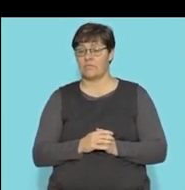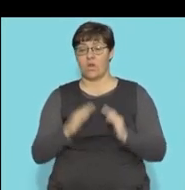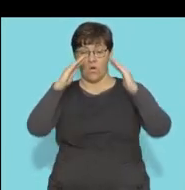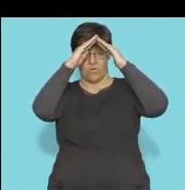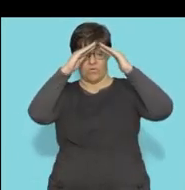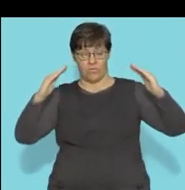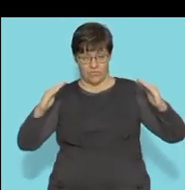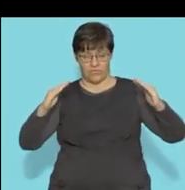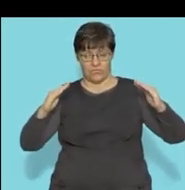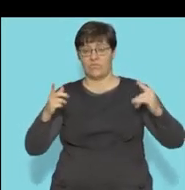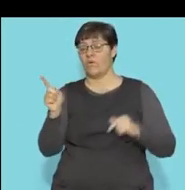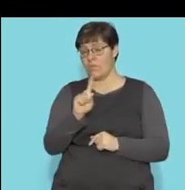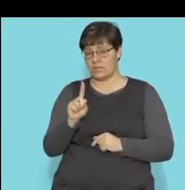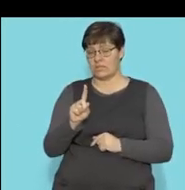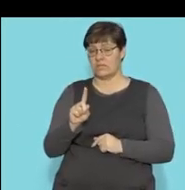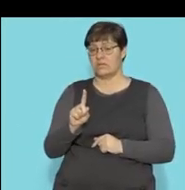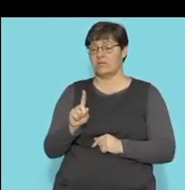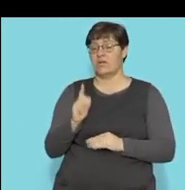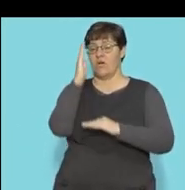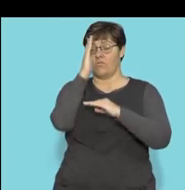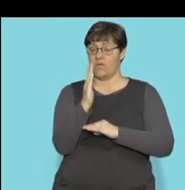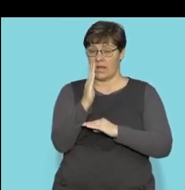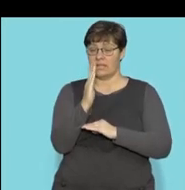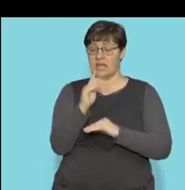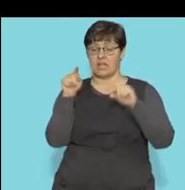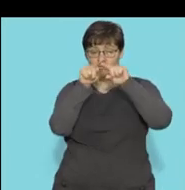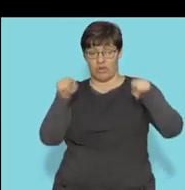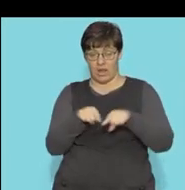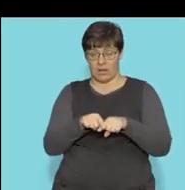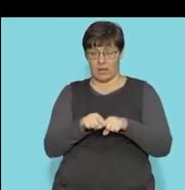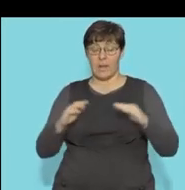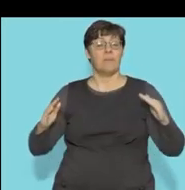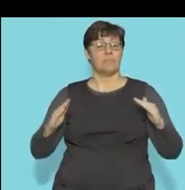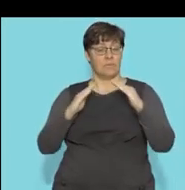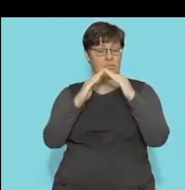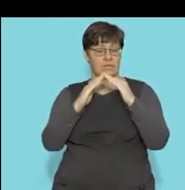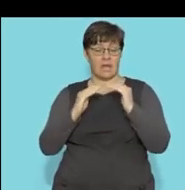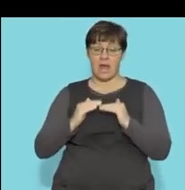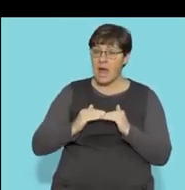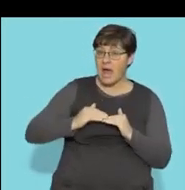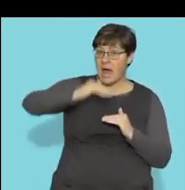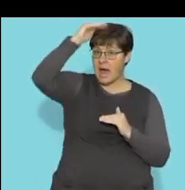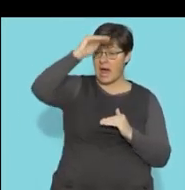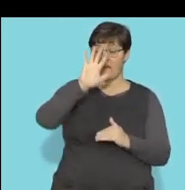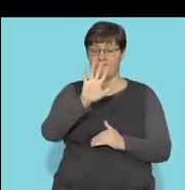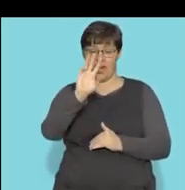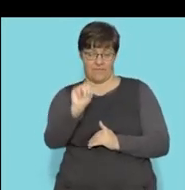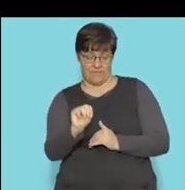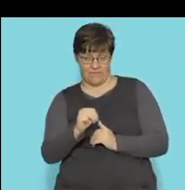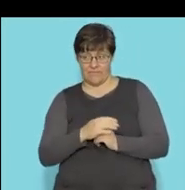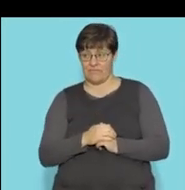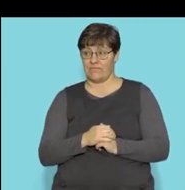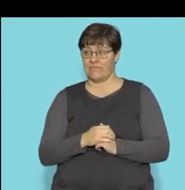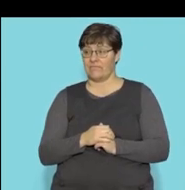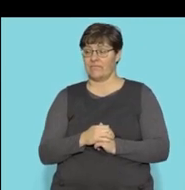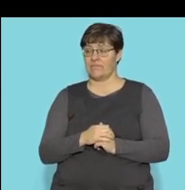And the roof is constructed in the form of a right triangular pyramid with a height of 5 meters. So we know